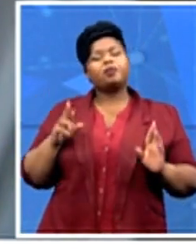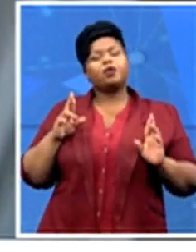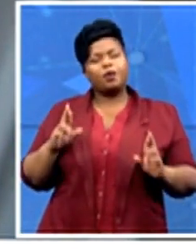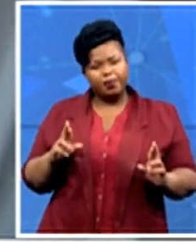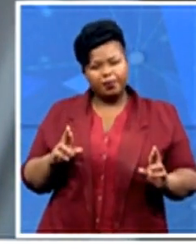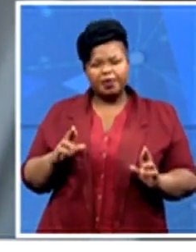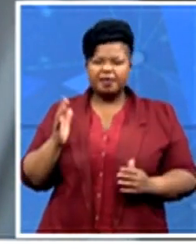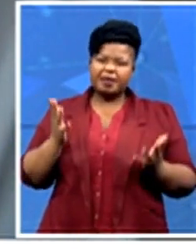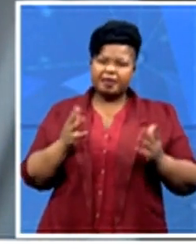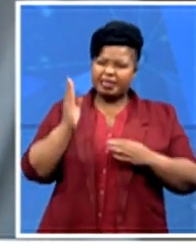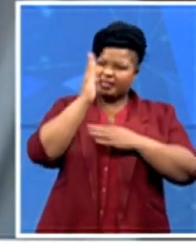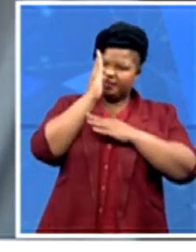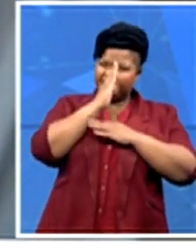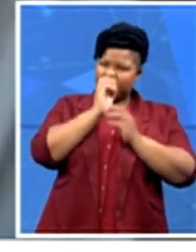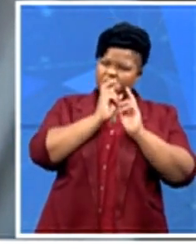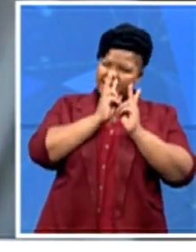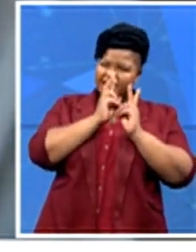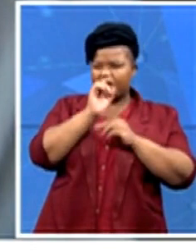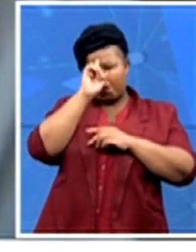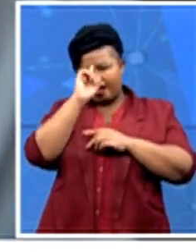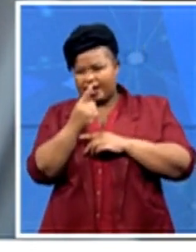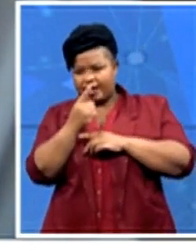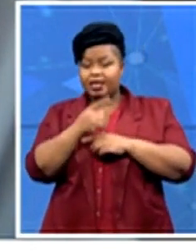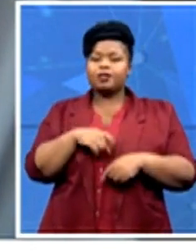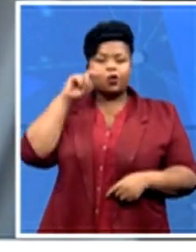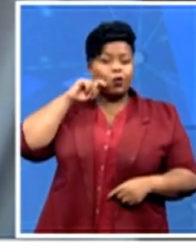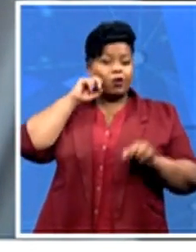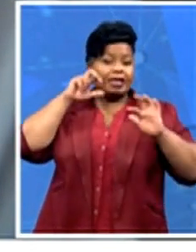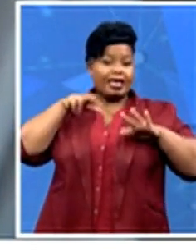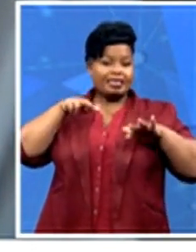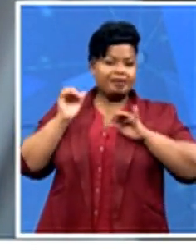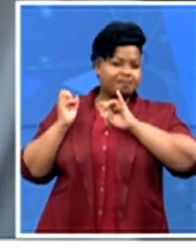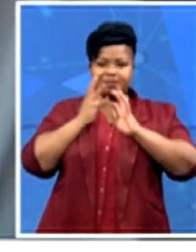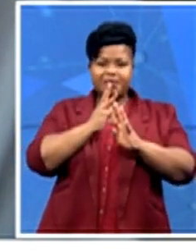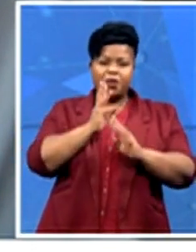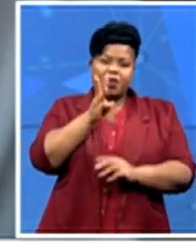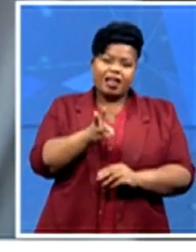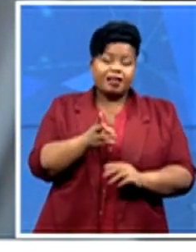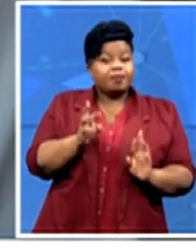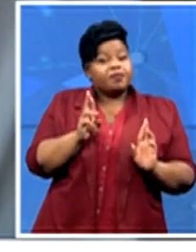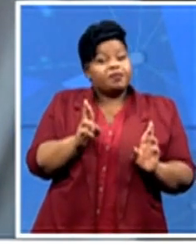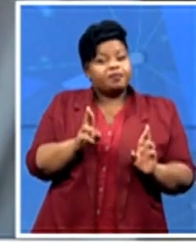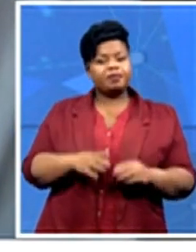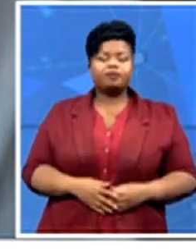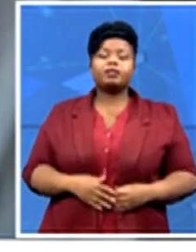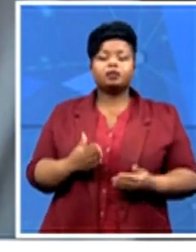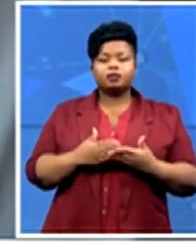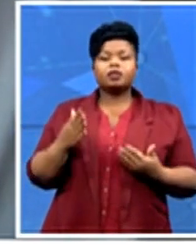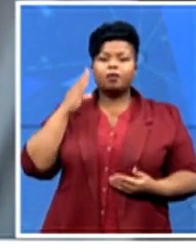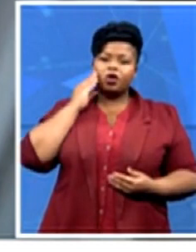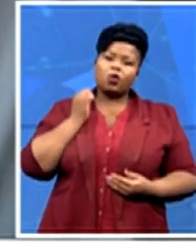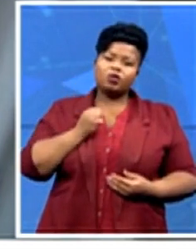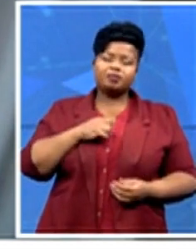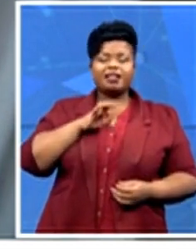o'clock, those 18-year-olds will be here. But those a little bit older, And 35 years old like Sis Nongeba